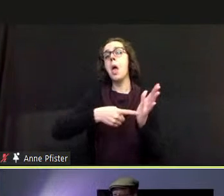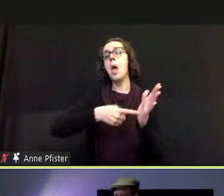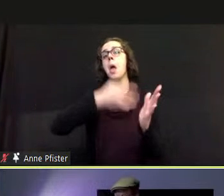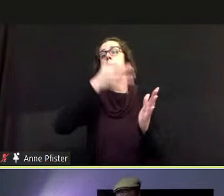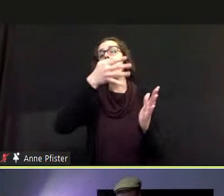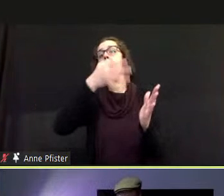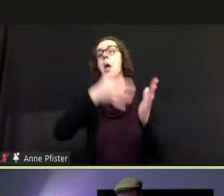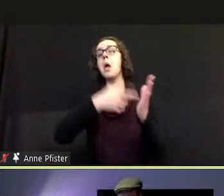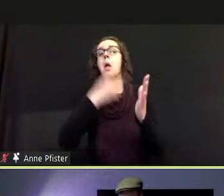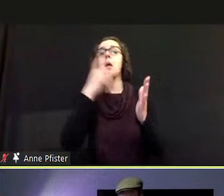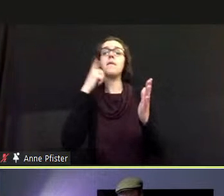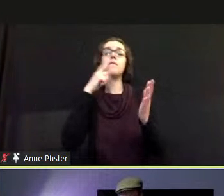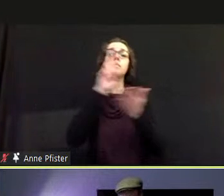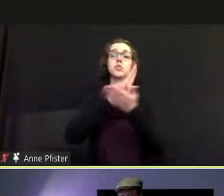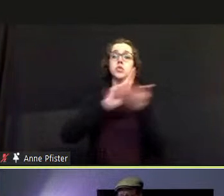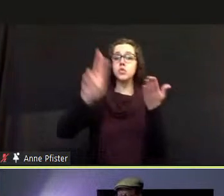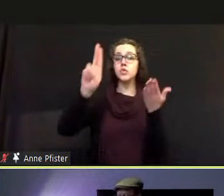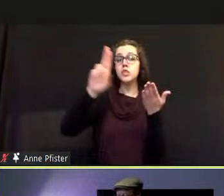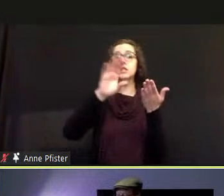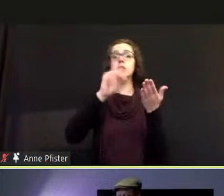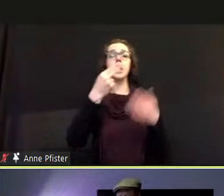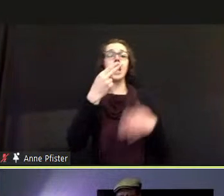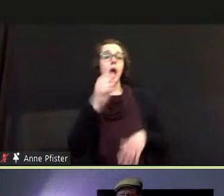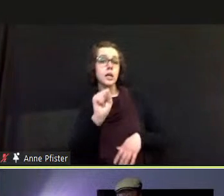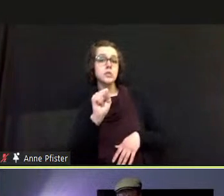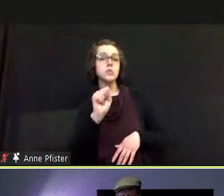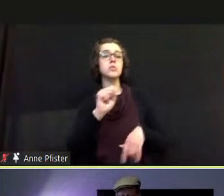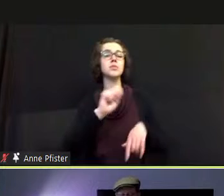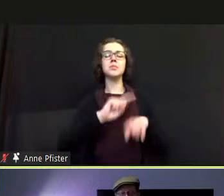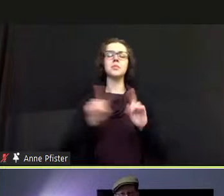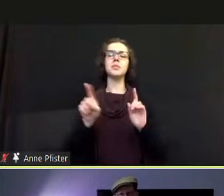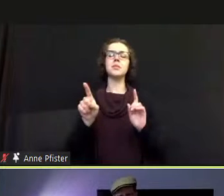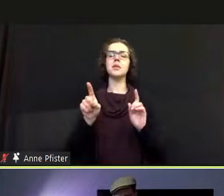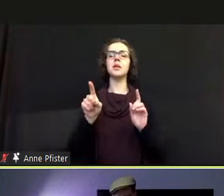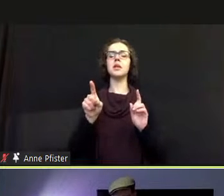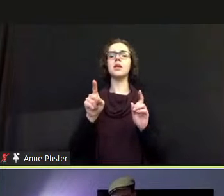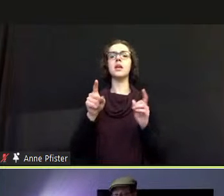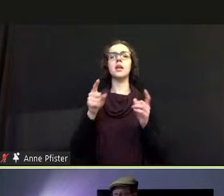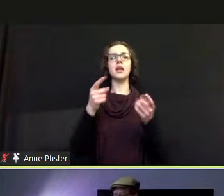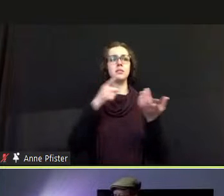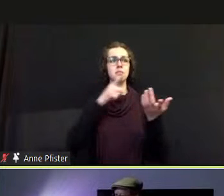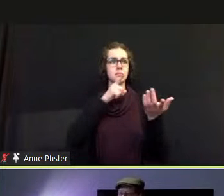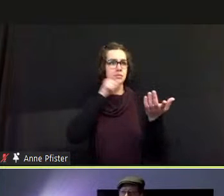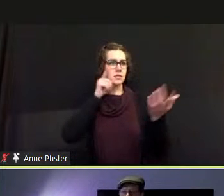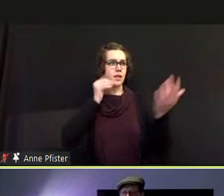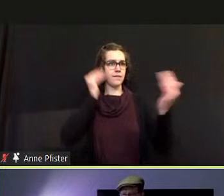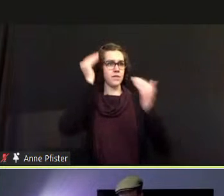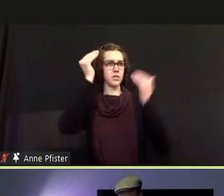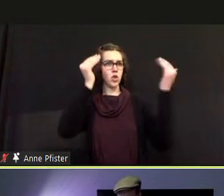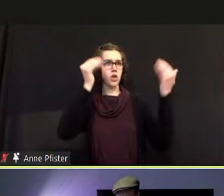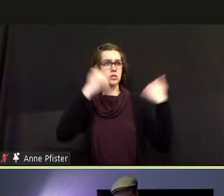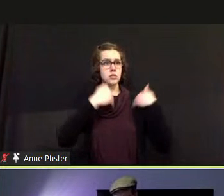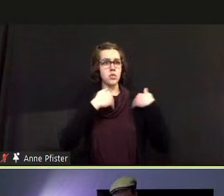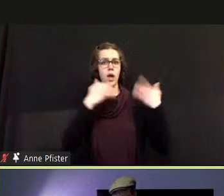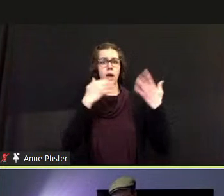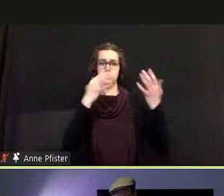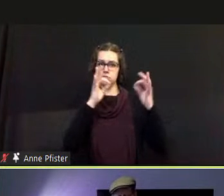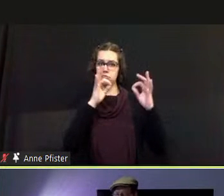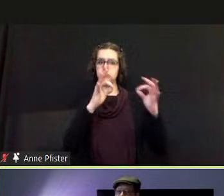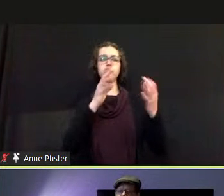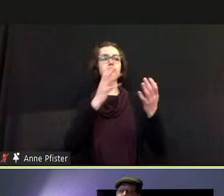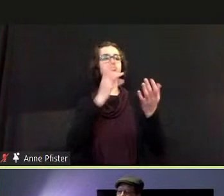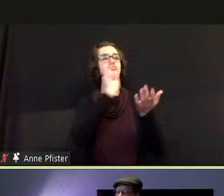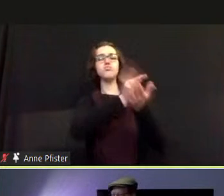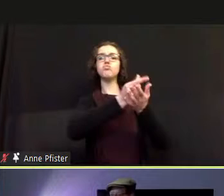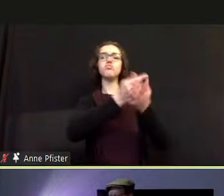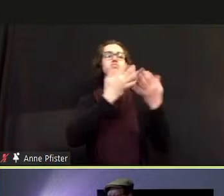education, sometimes at the university level too. But even though we have deaf adults getting full certification through the university,